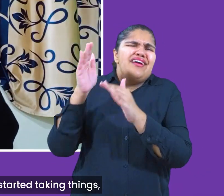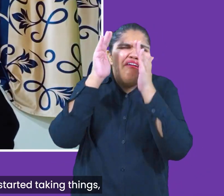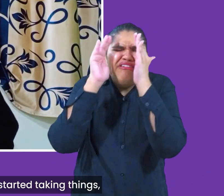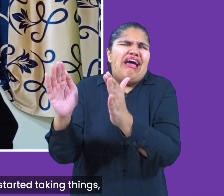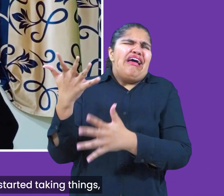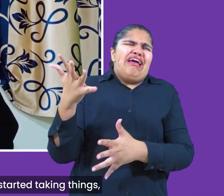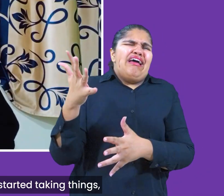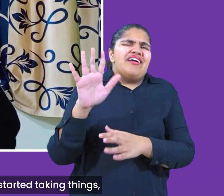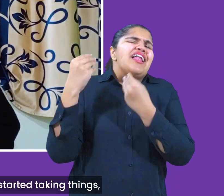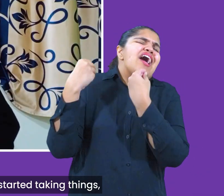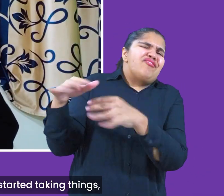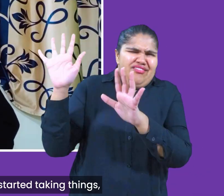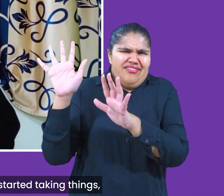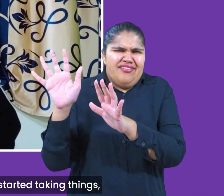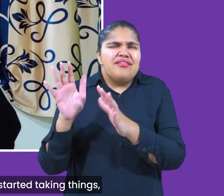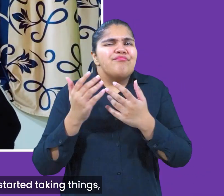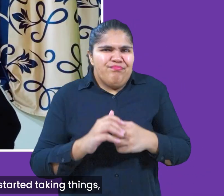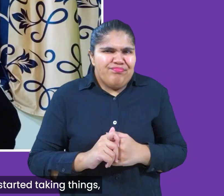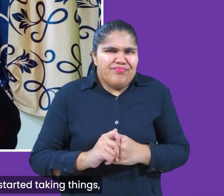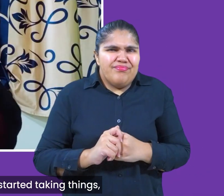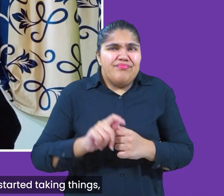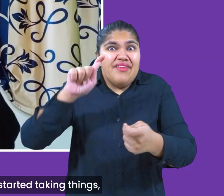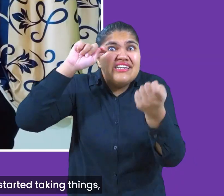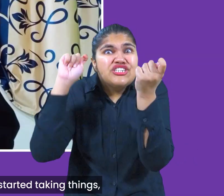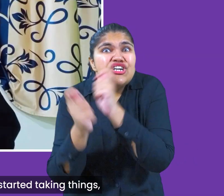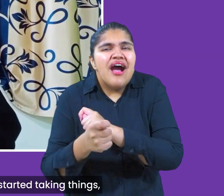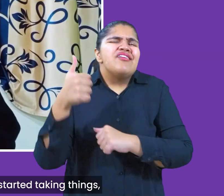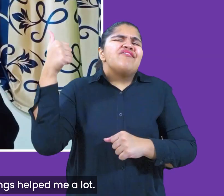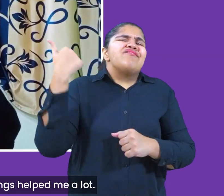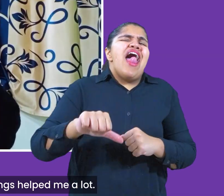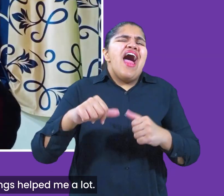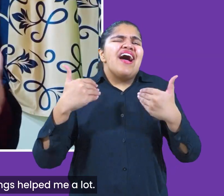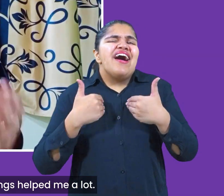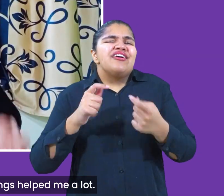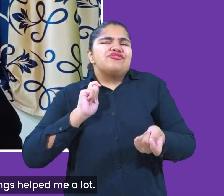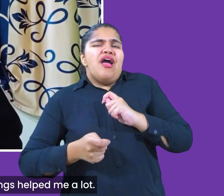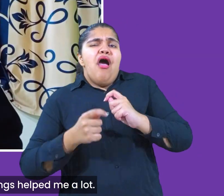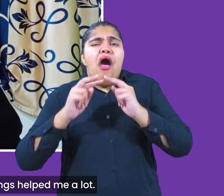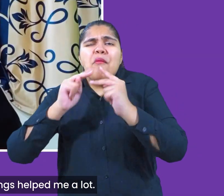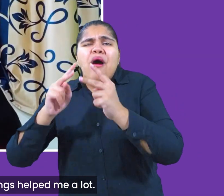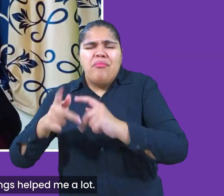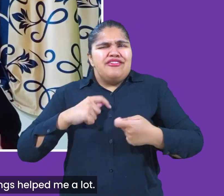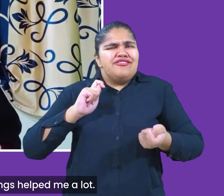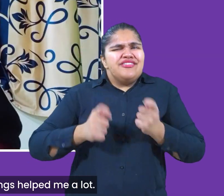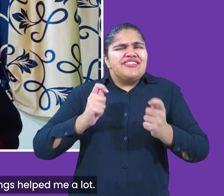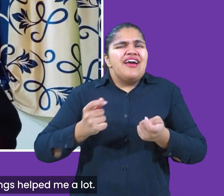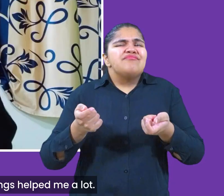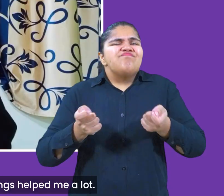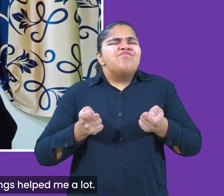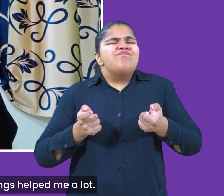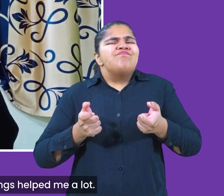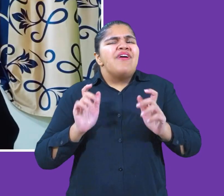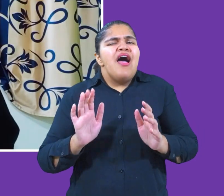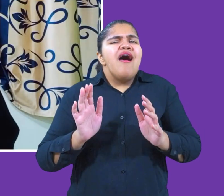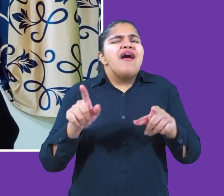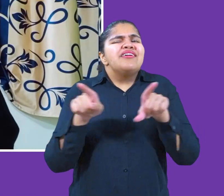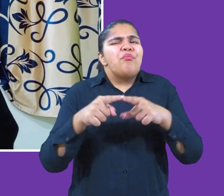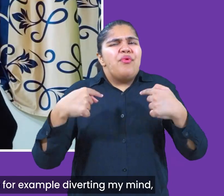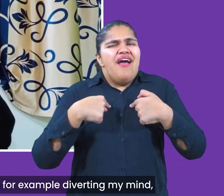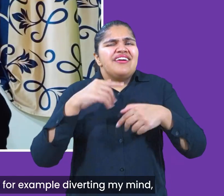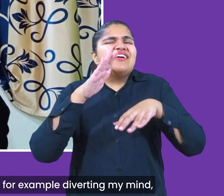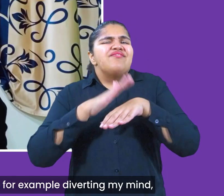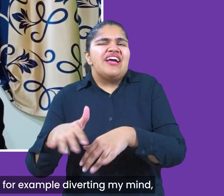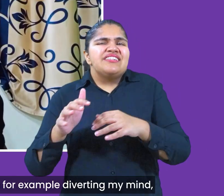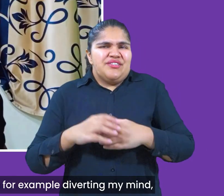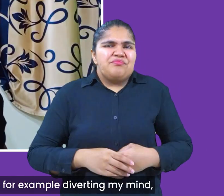over a period of time, how I, like, started taking things, started responding to people, things helped me a lot.